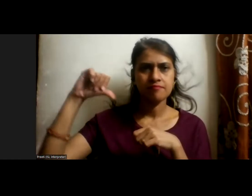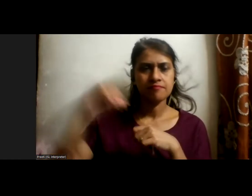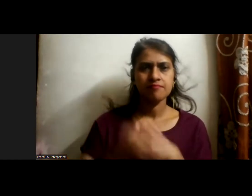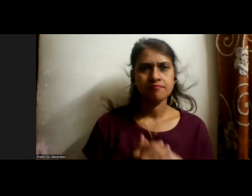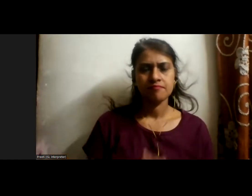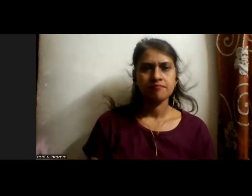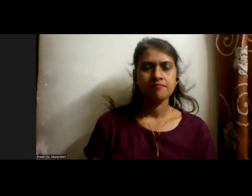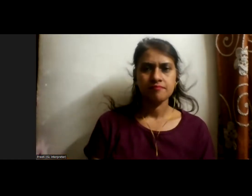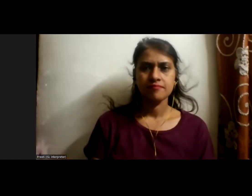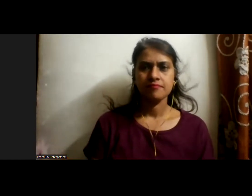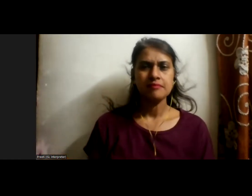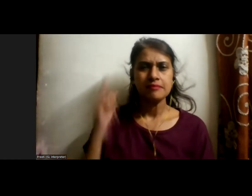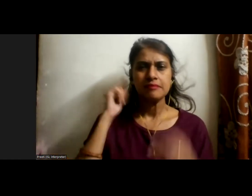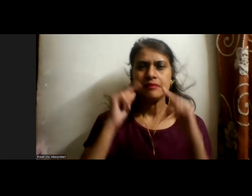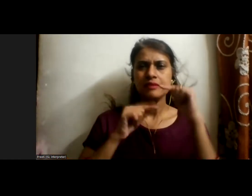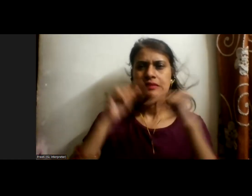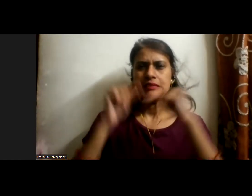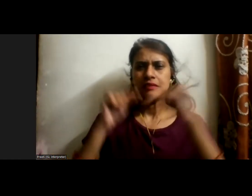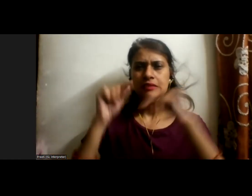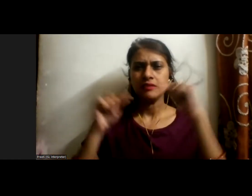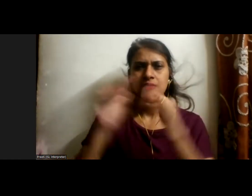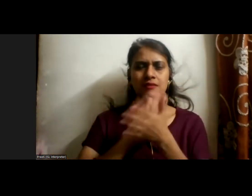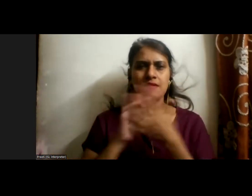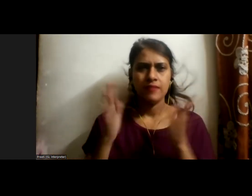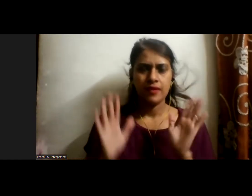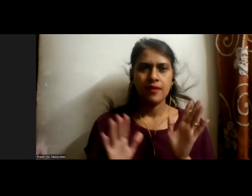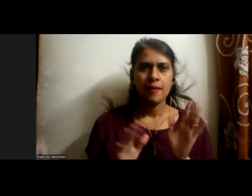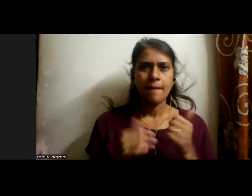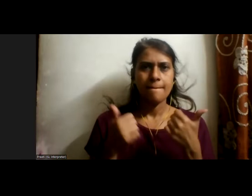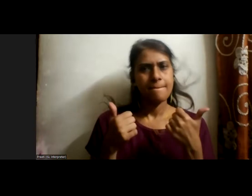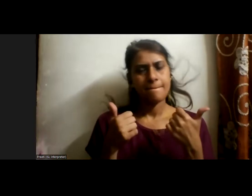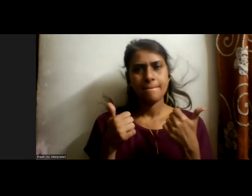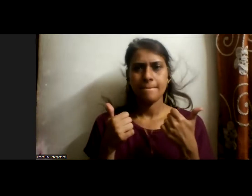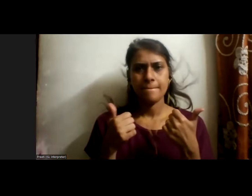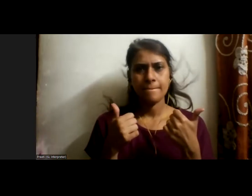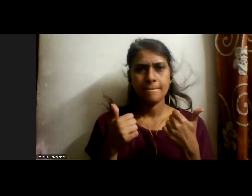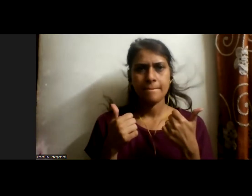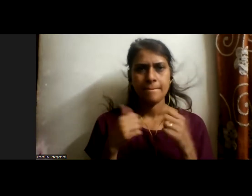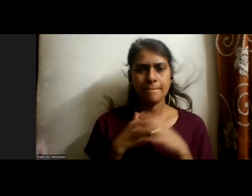Your voice is feeble, can't hear you properly. Yes, yes. Okay, so that is clear.